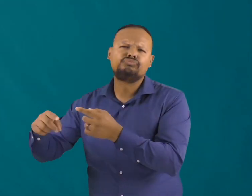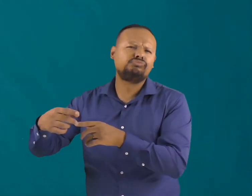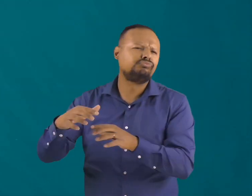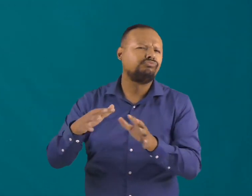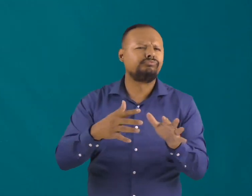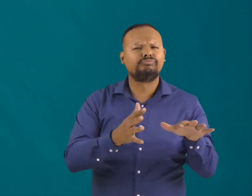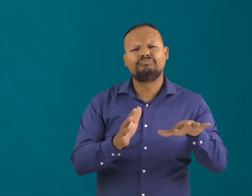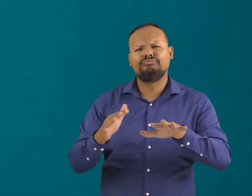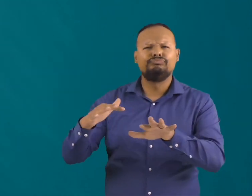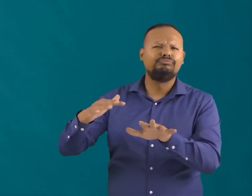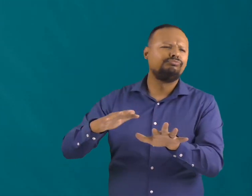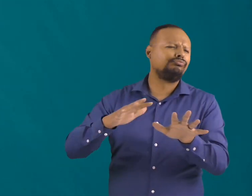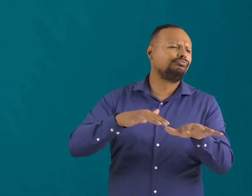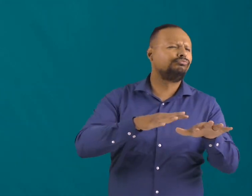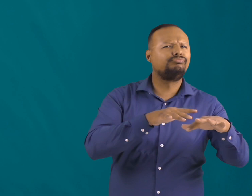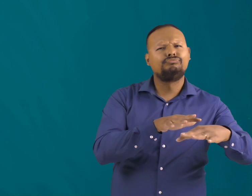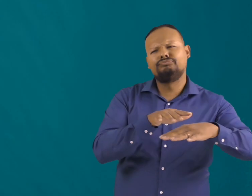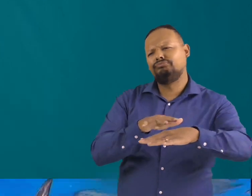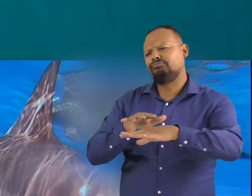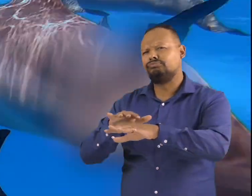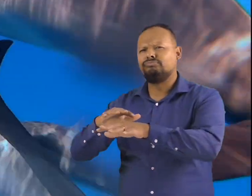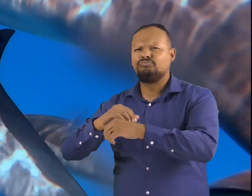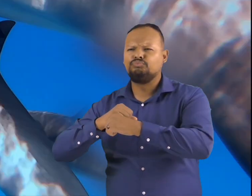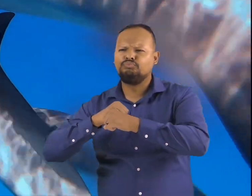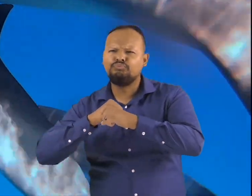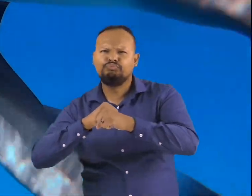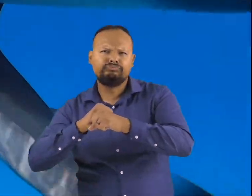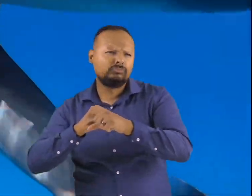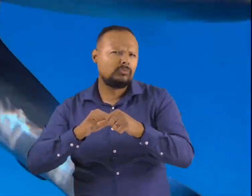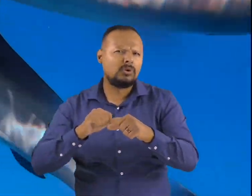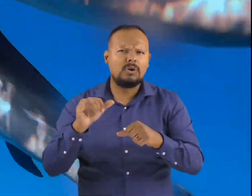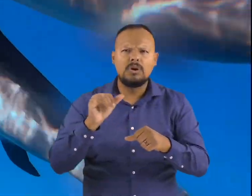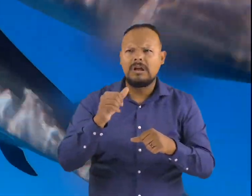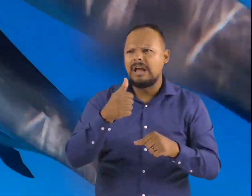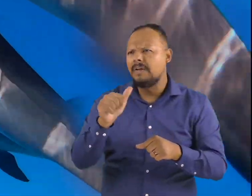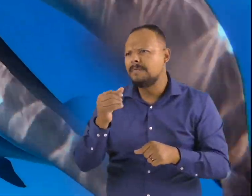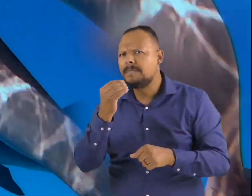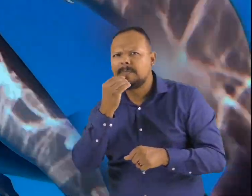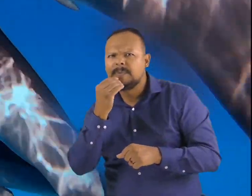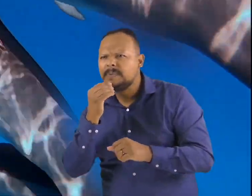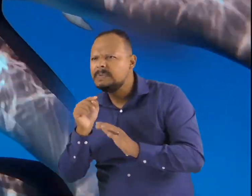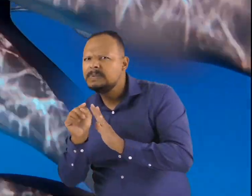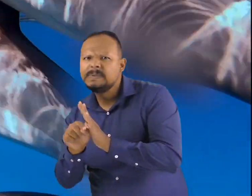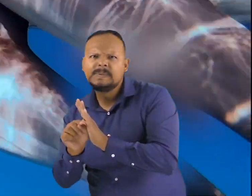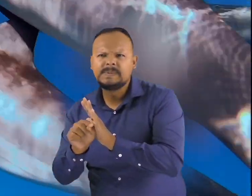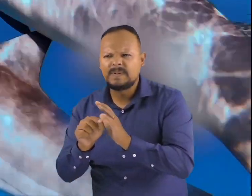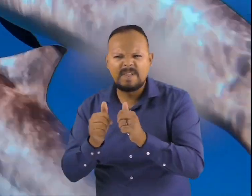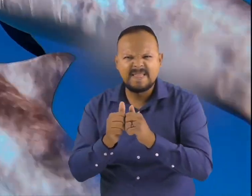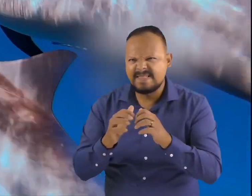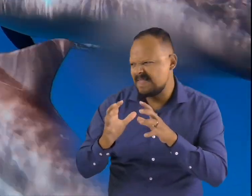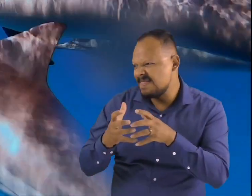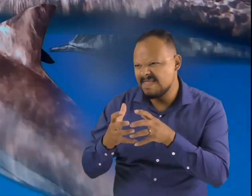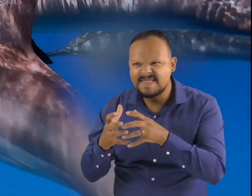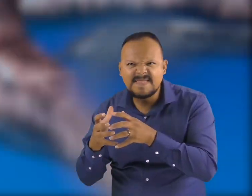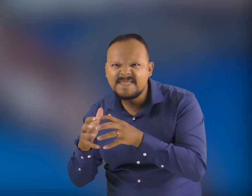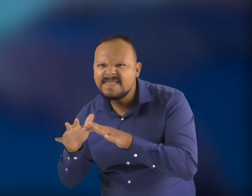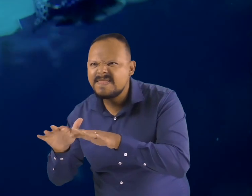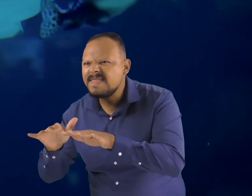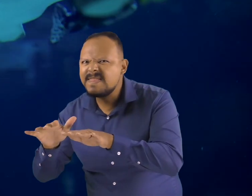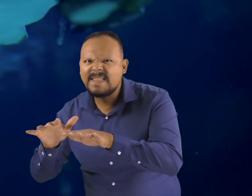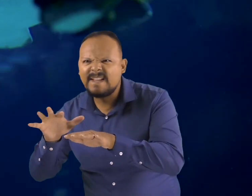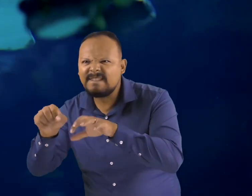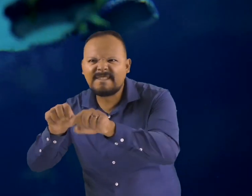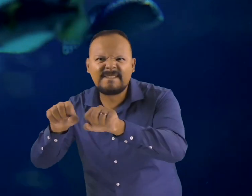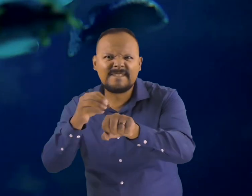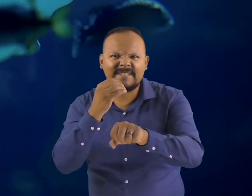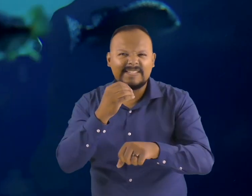and hunt for food together as a team. Living in a pod is very important, because it helps protect them